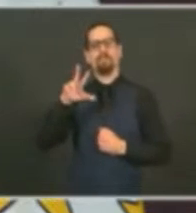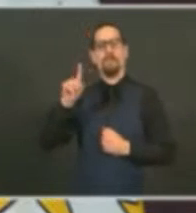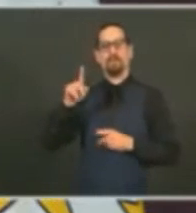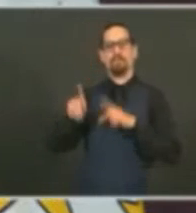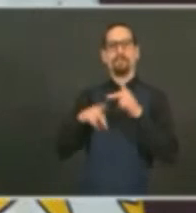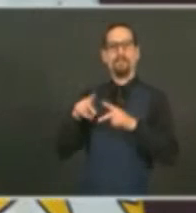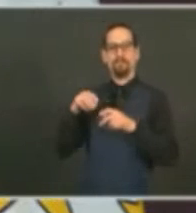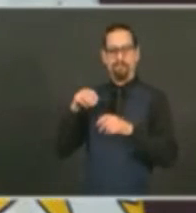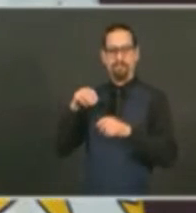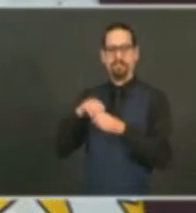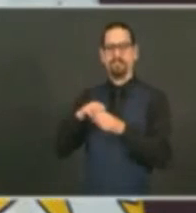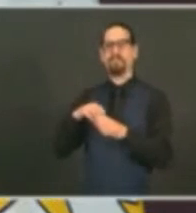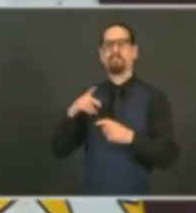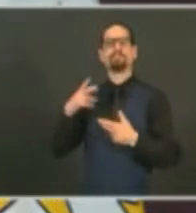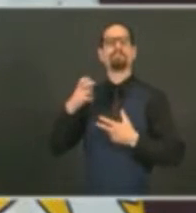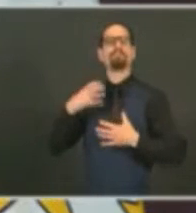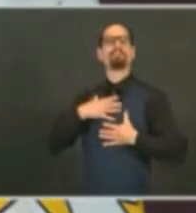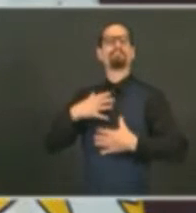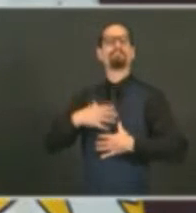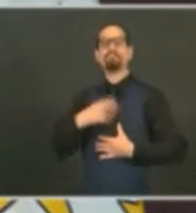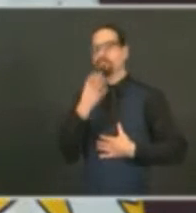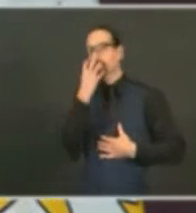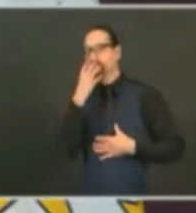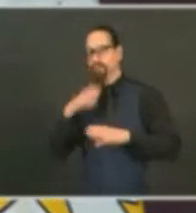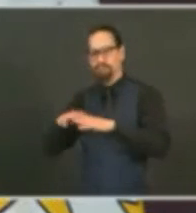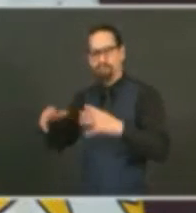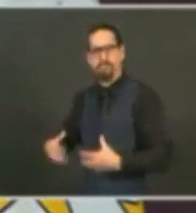on ventilators in Rhode Island.